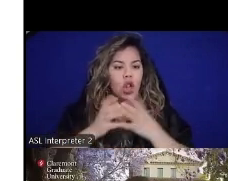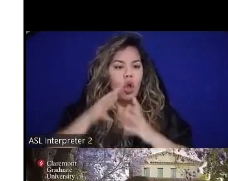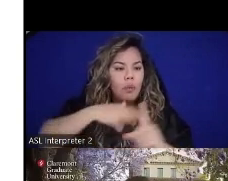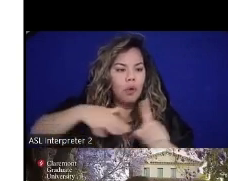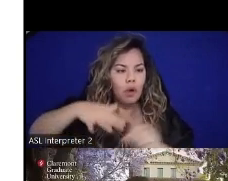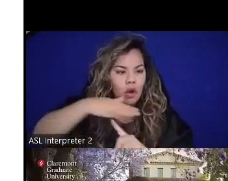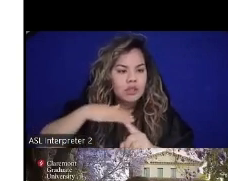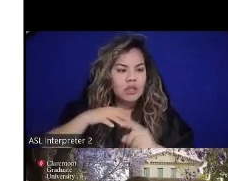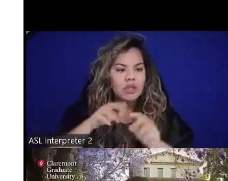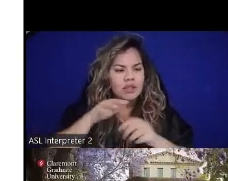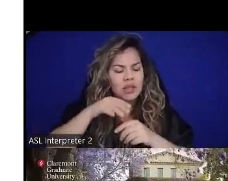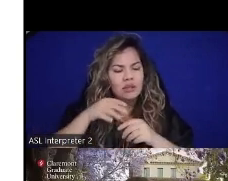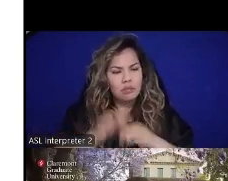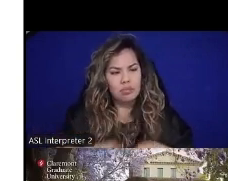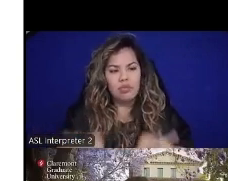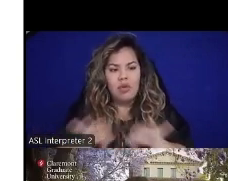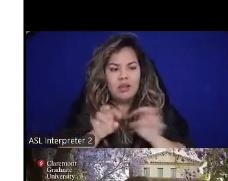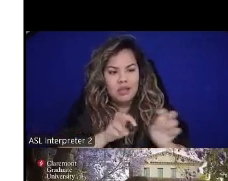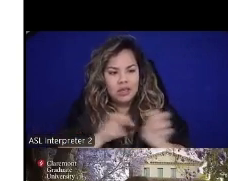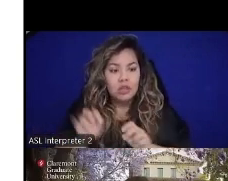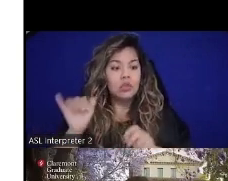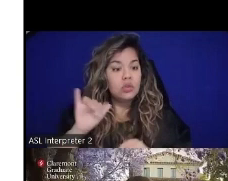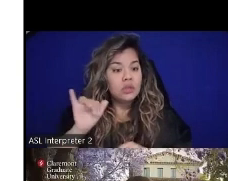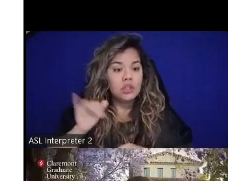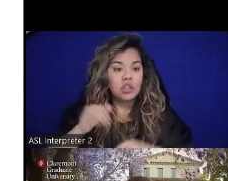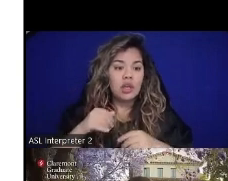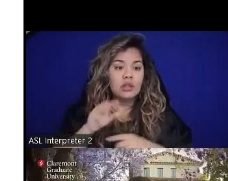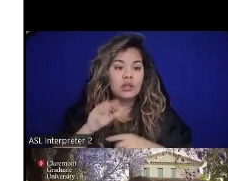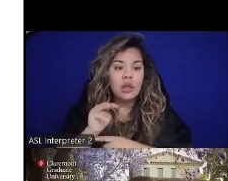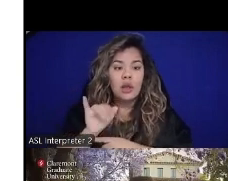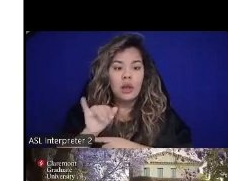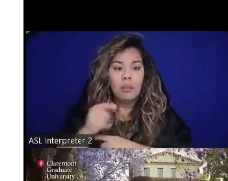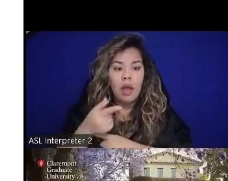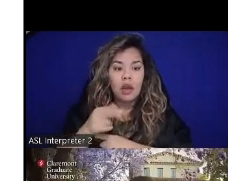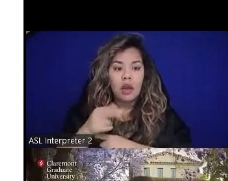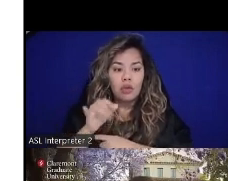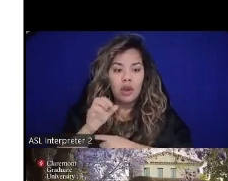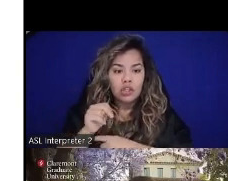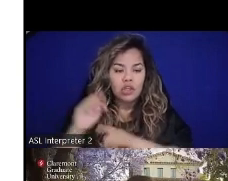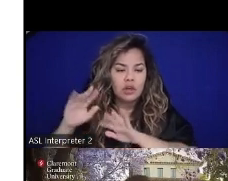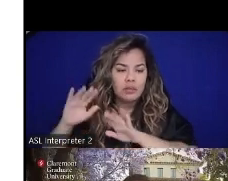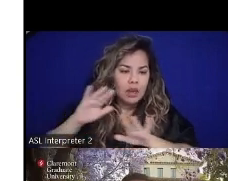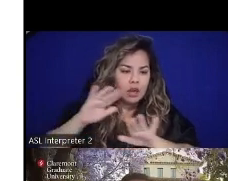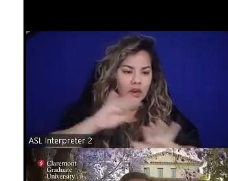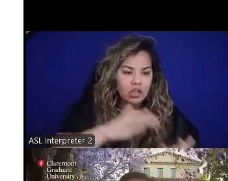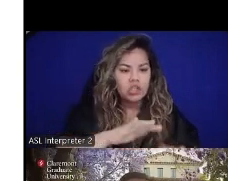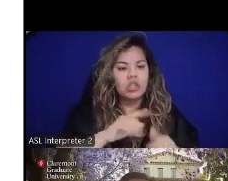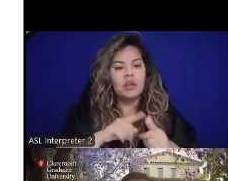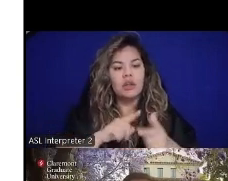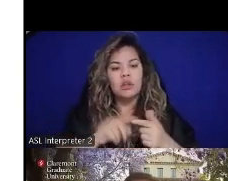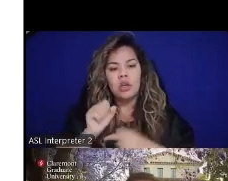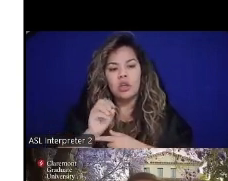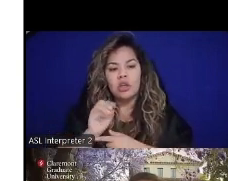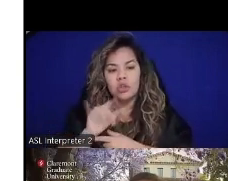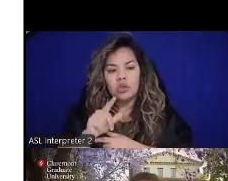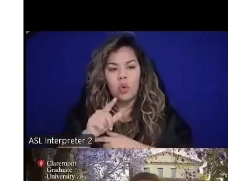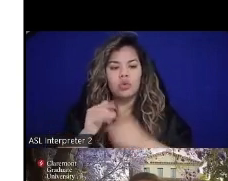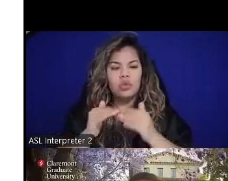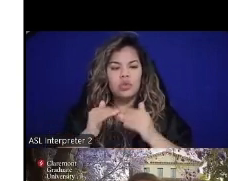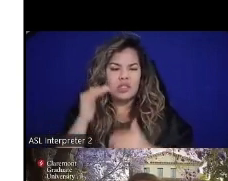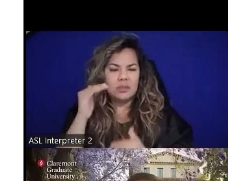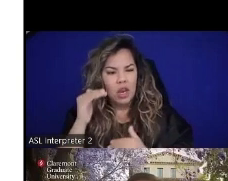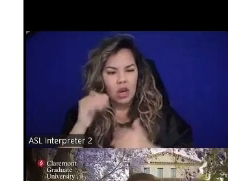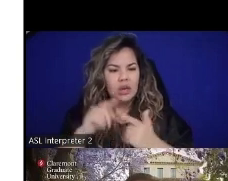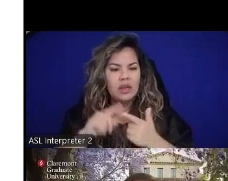climate change, and human rights and democracy will further expand the global readership of AERJ and promote intercultural dialogues